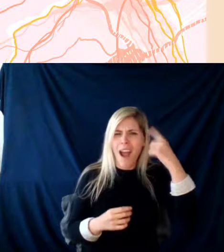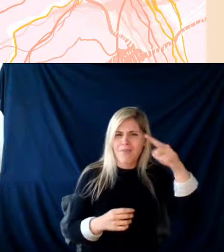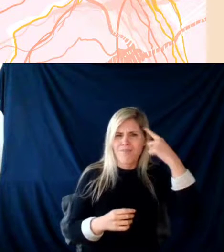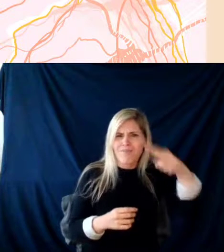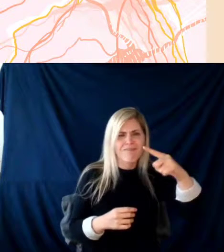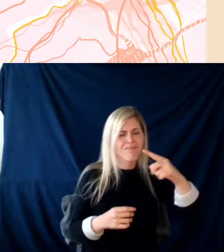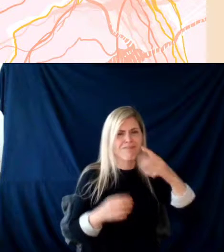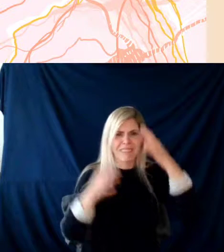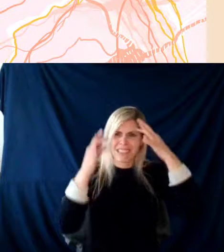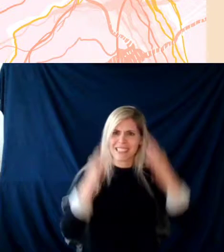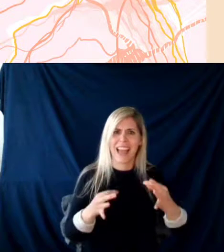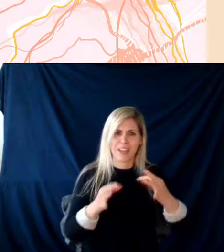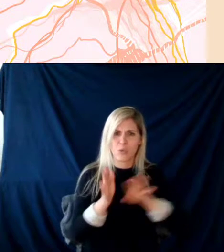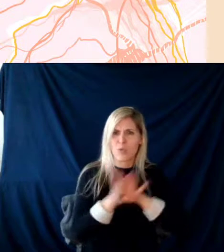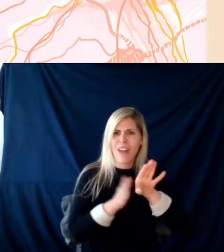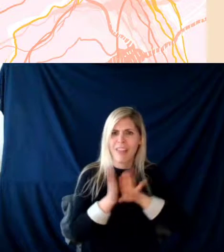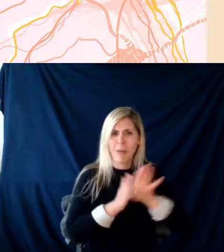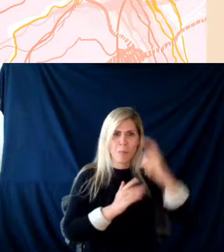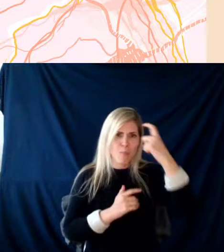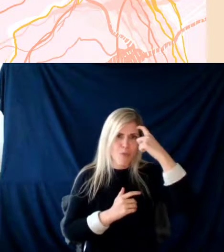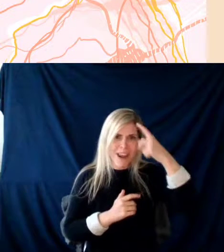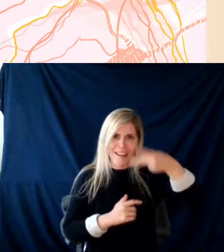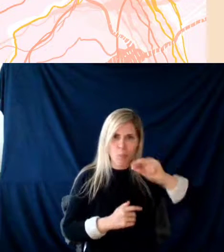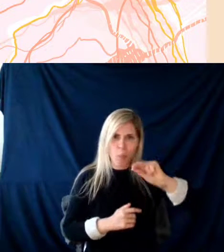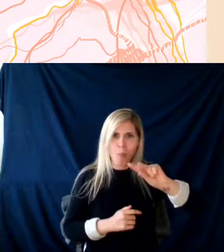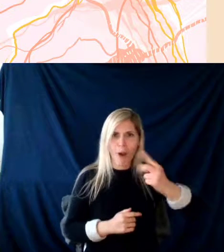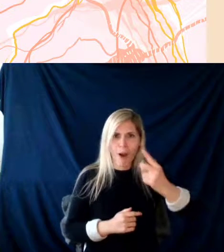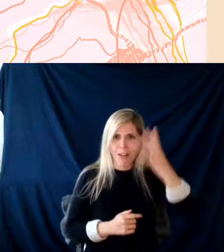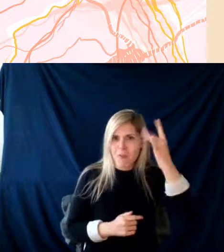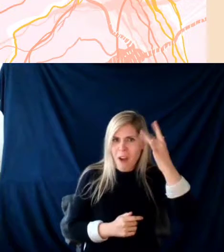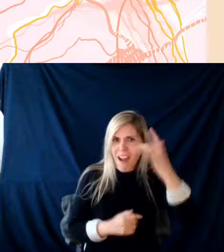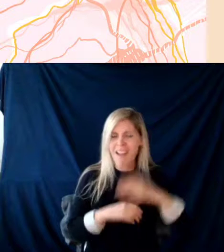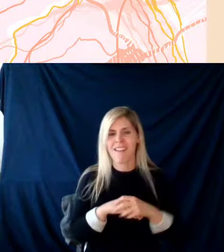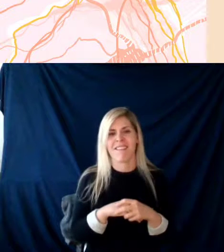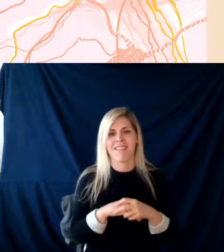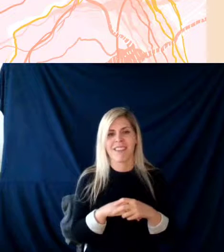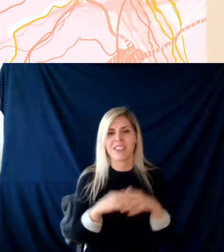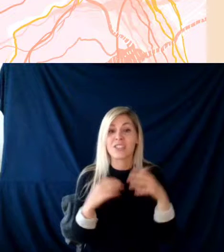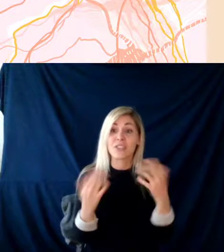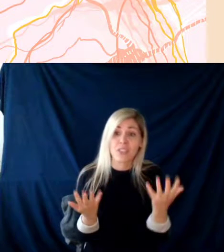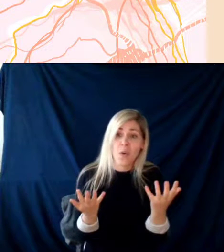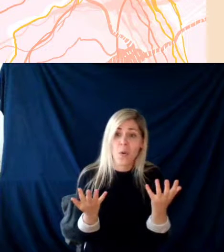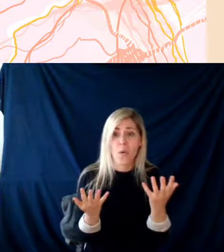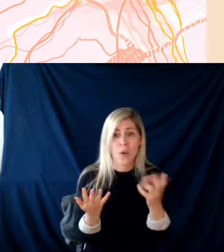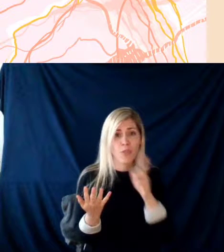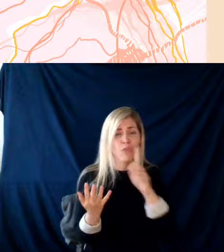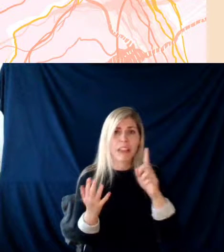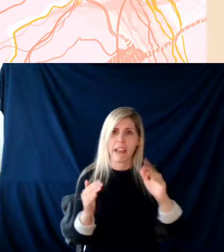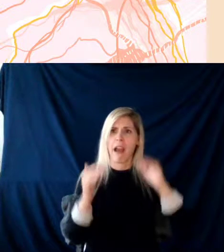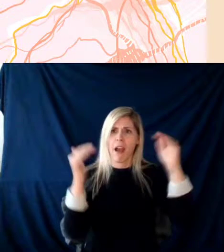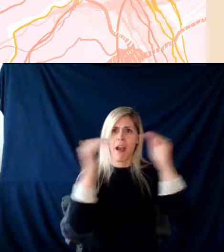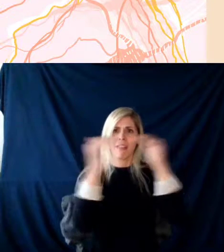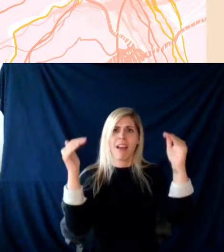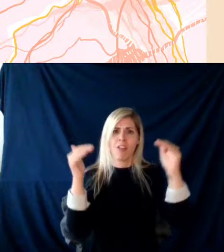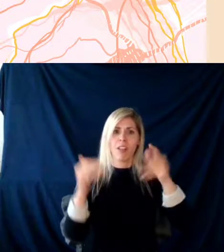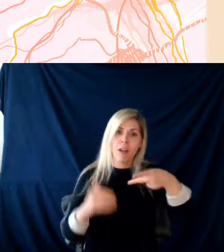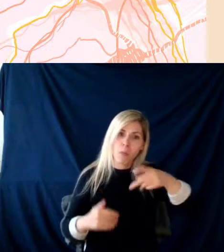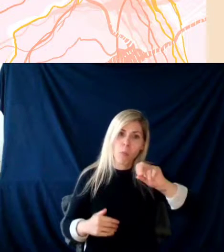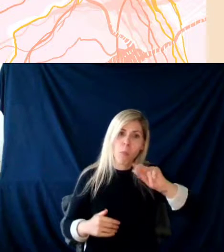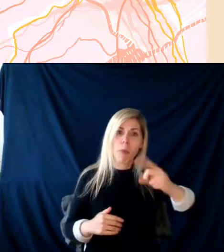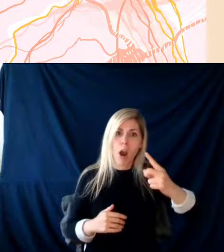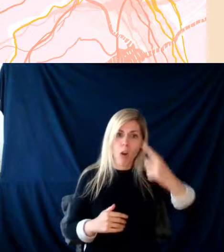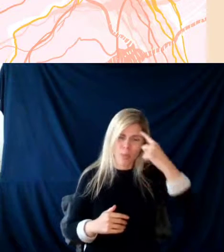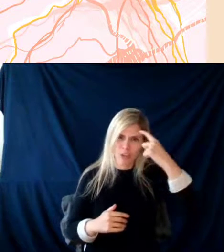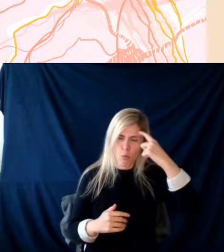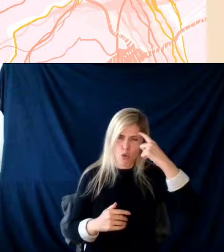even, decide to build Brain Pong? And so, at the high level, playing Pong